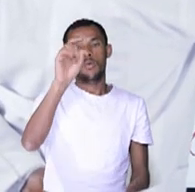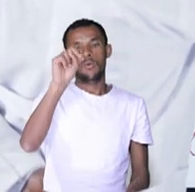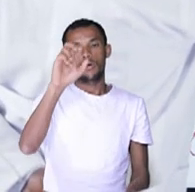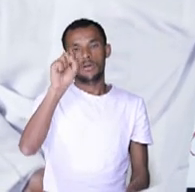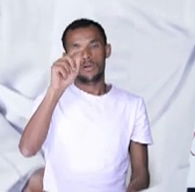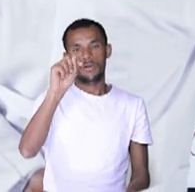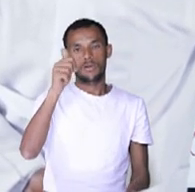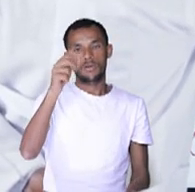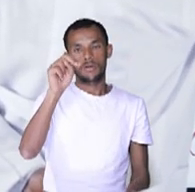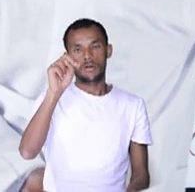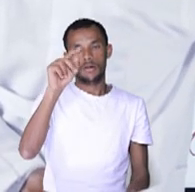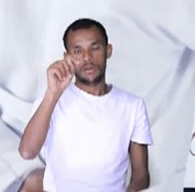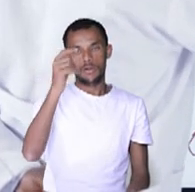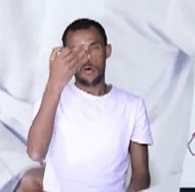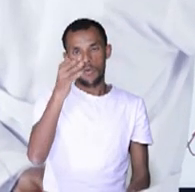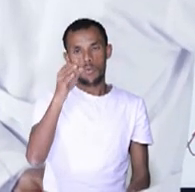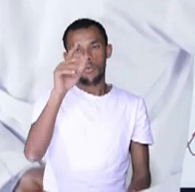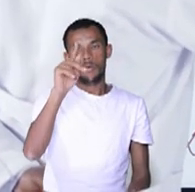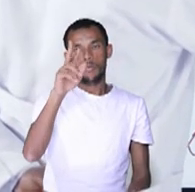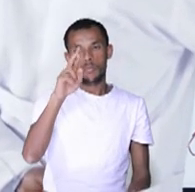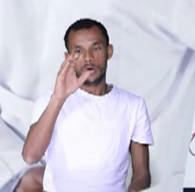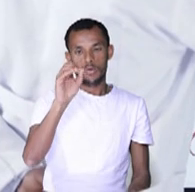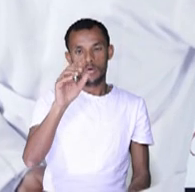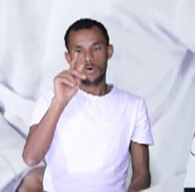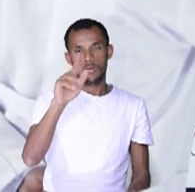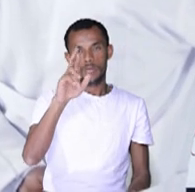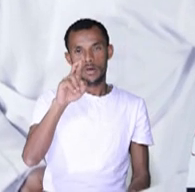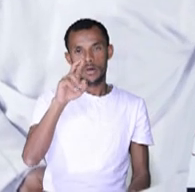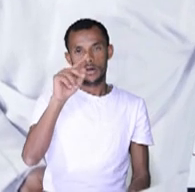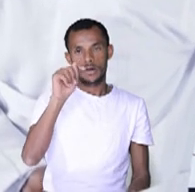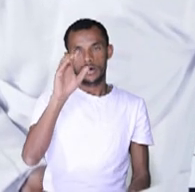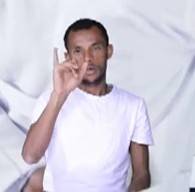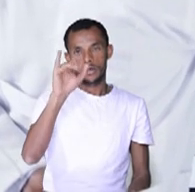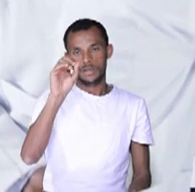Constant of proportionality.